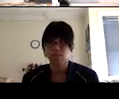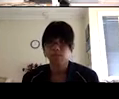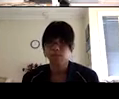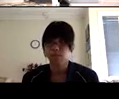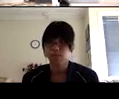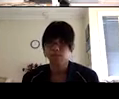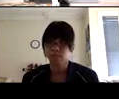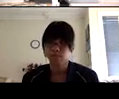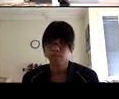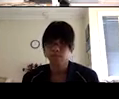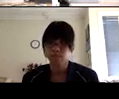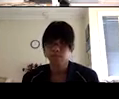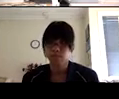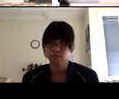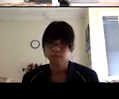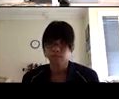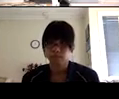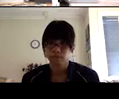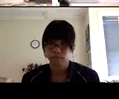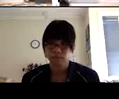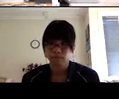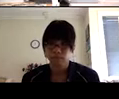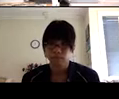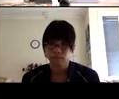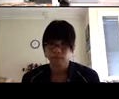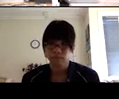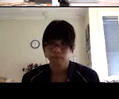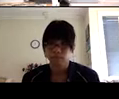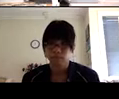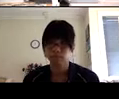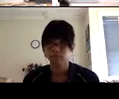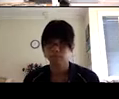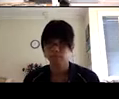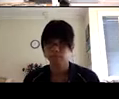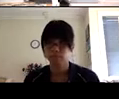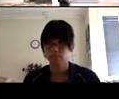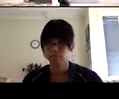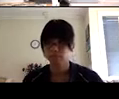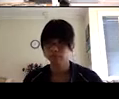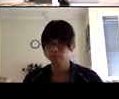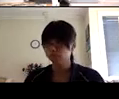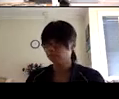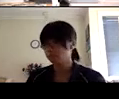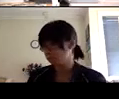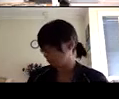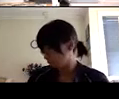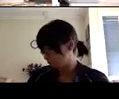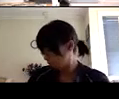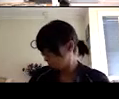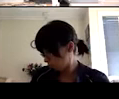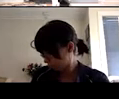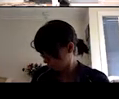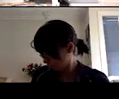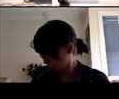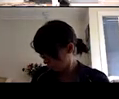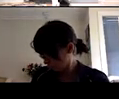done. He argued that, we need to move that label and show New Zealanders that we're not just refugees, but New